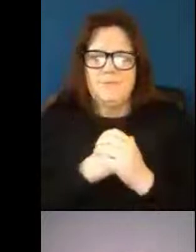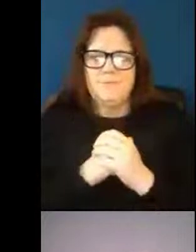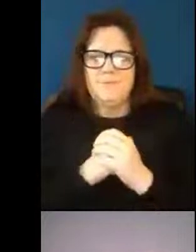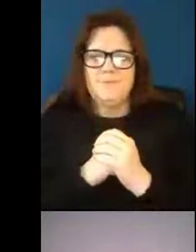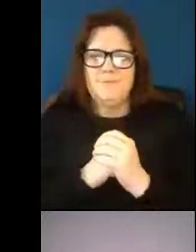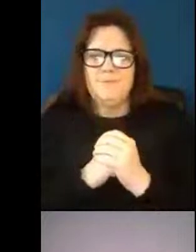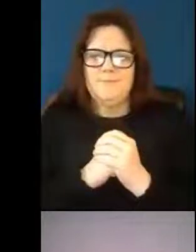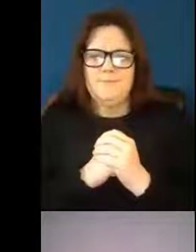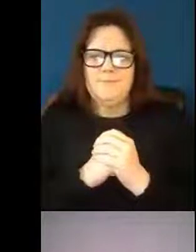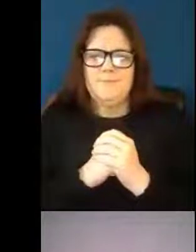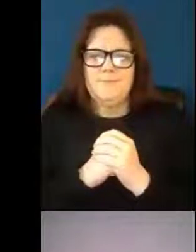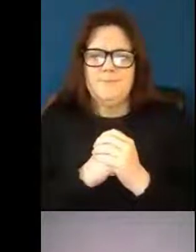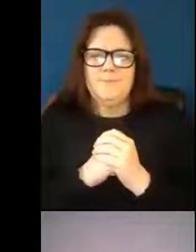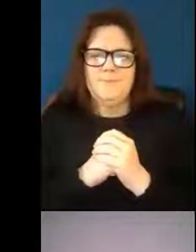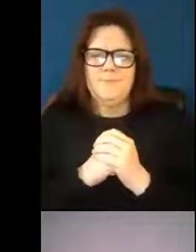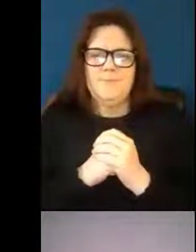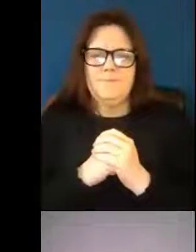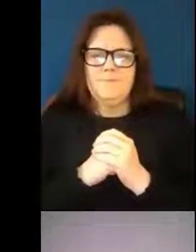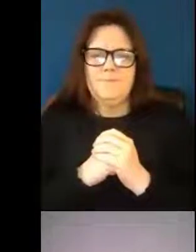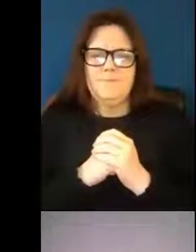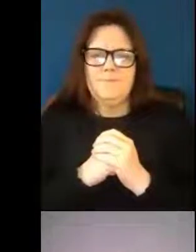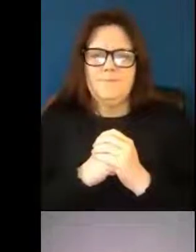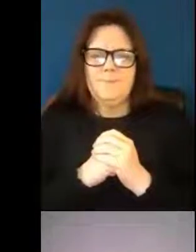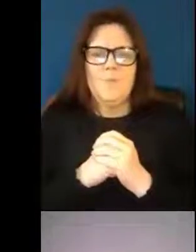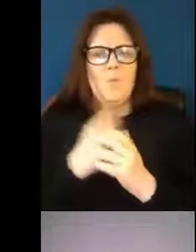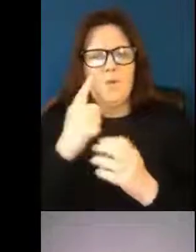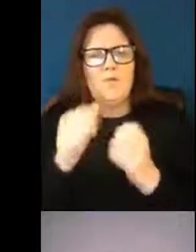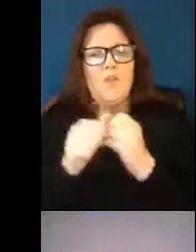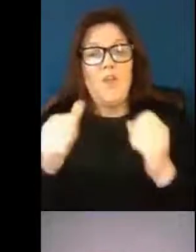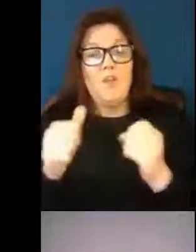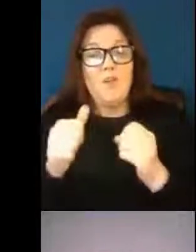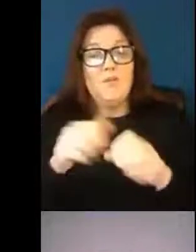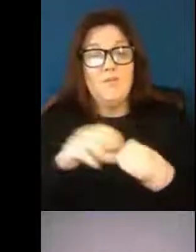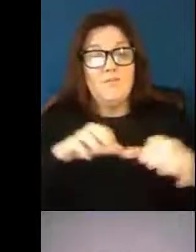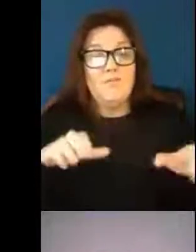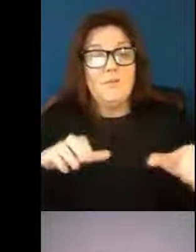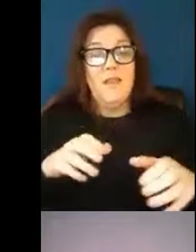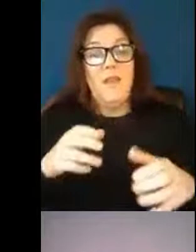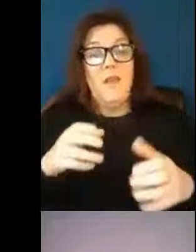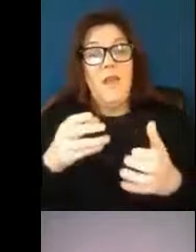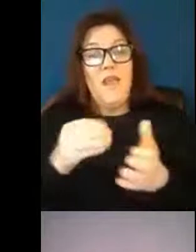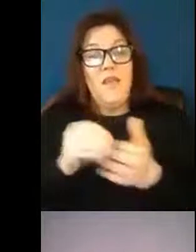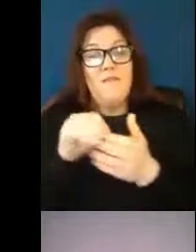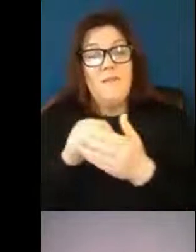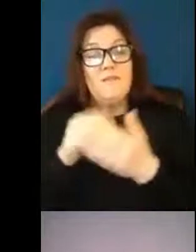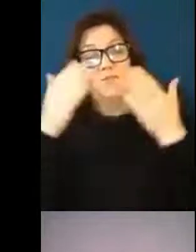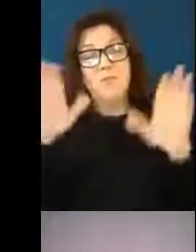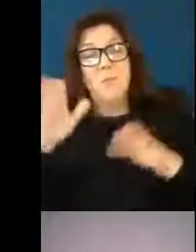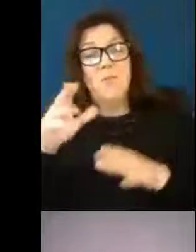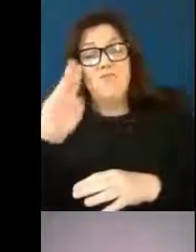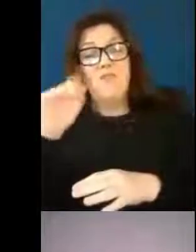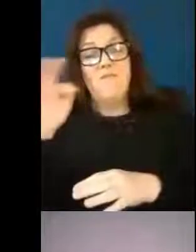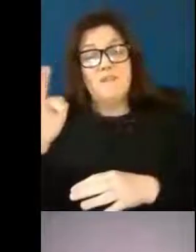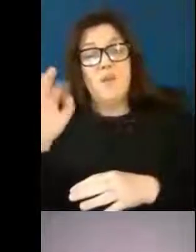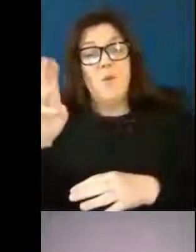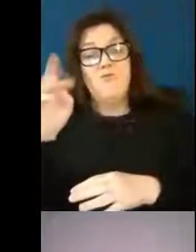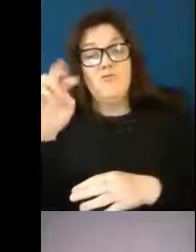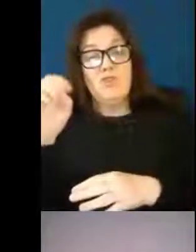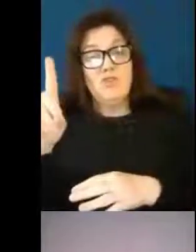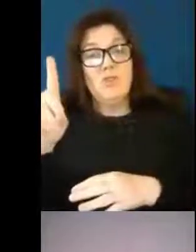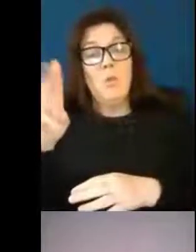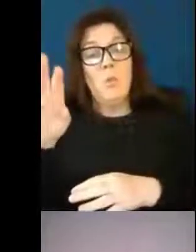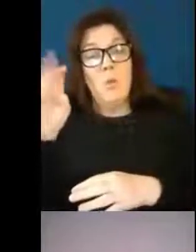other sessions that we've had earlier on in the year was showcasing the work of Professor Richard Woolley and Sharon Leslie Smith, colleagues of